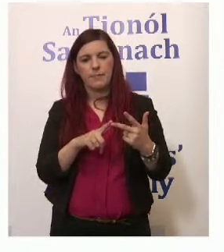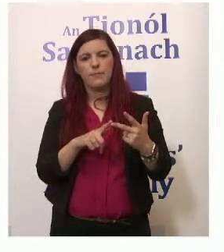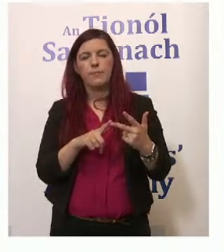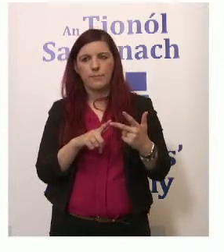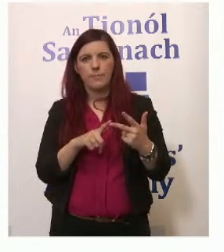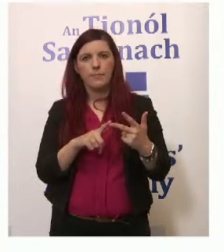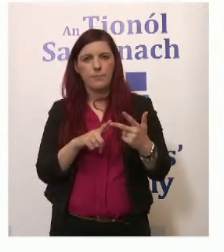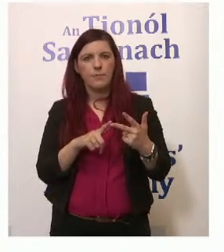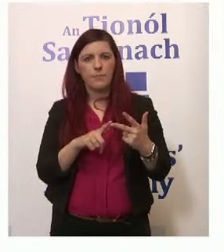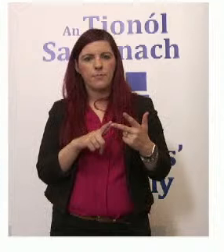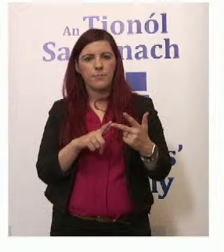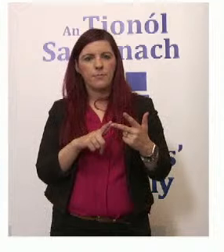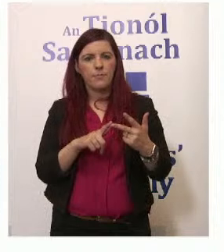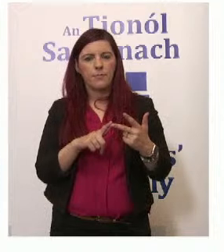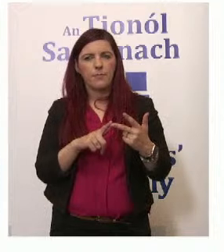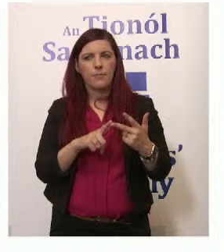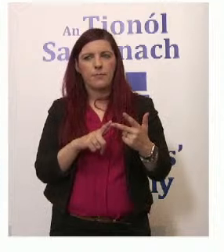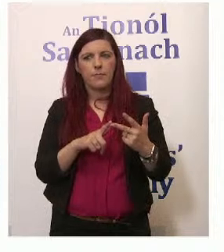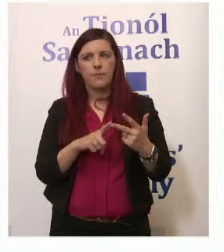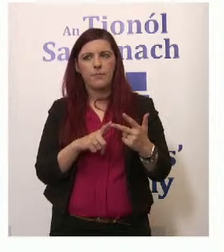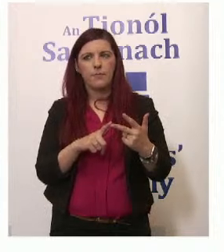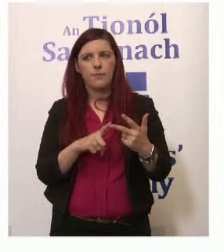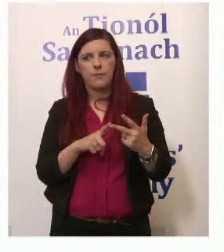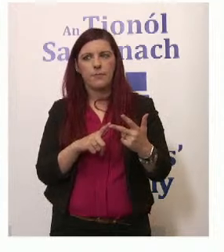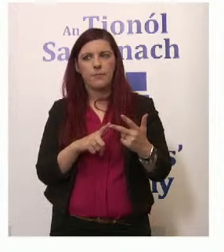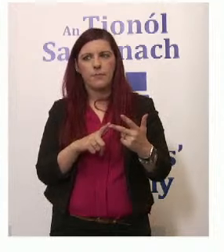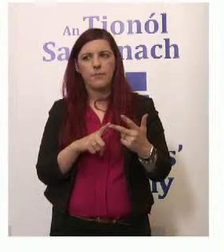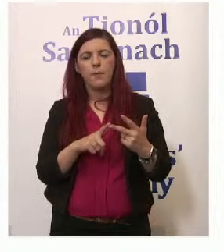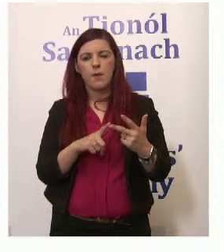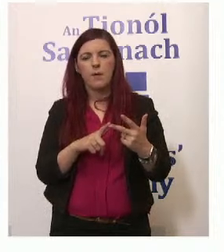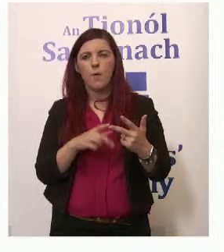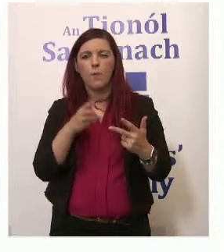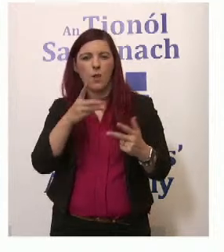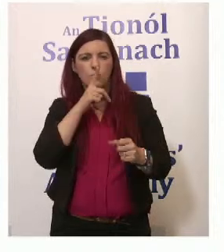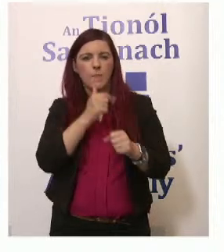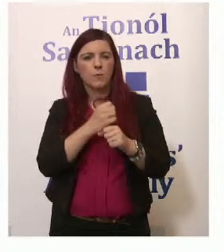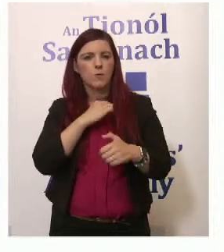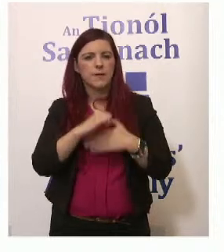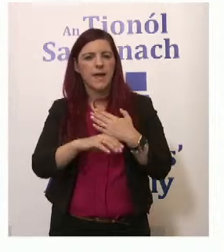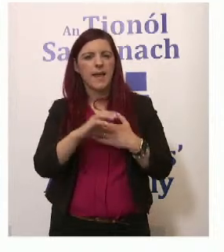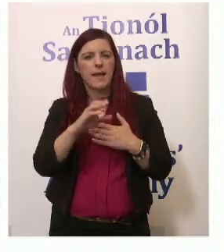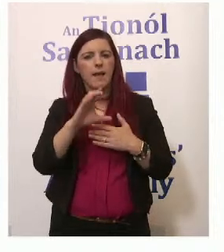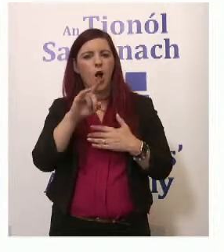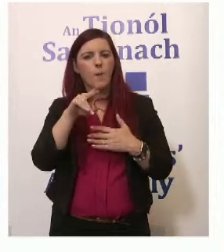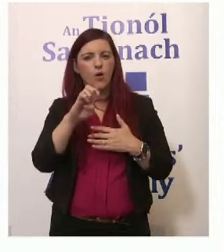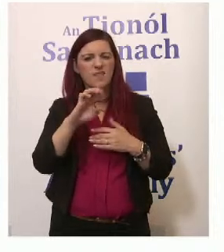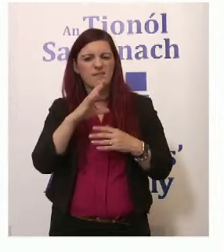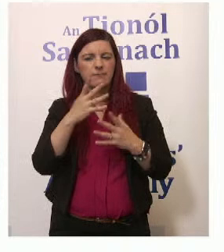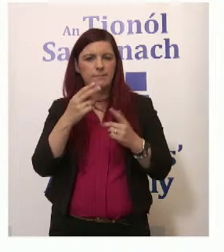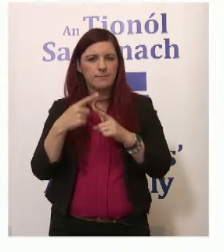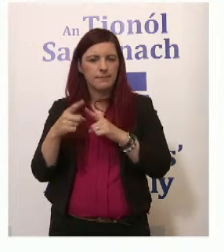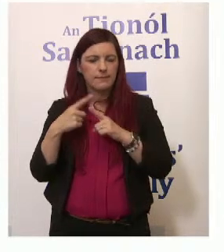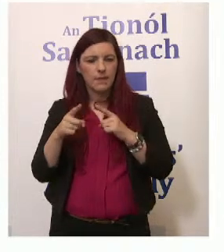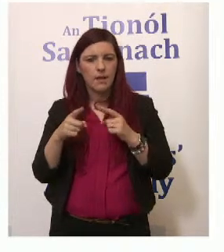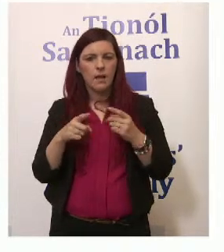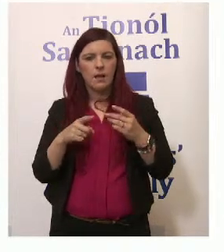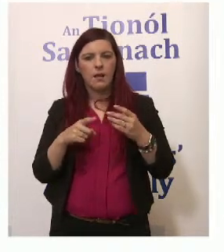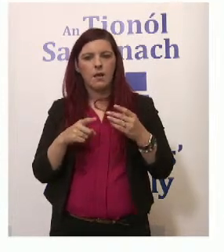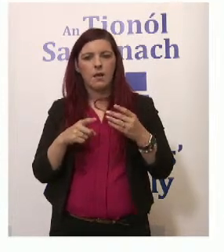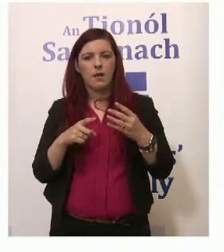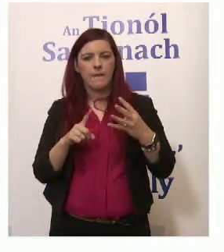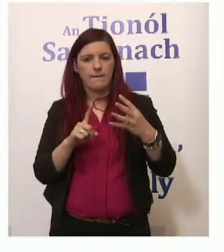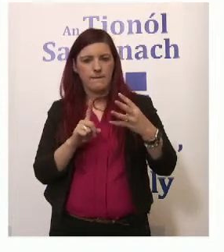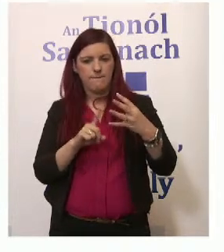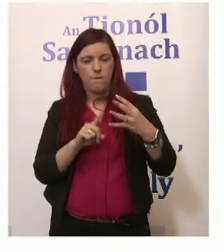bit that we're going to wash up very shortly. We have the commerce piece I mentioned, and then what have you learned so far? We'll, as